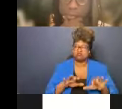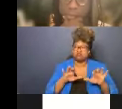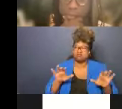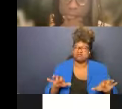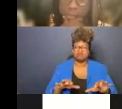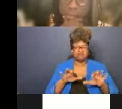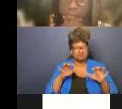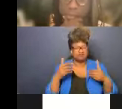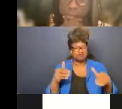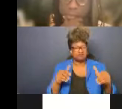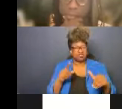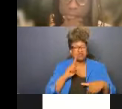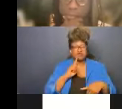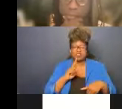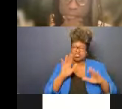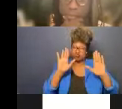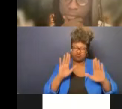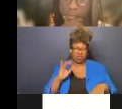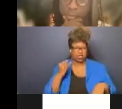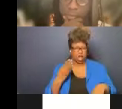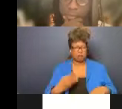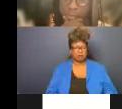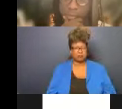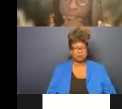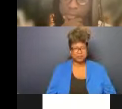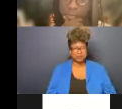doing a really, really great job.